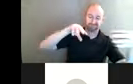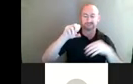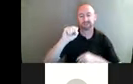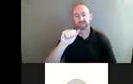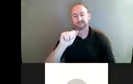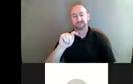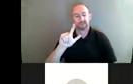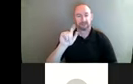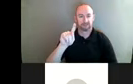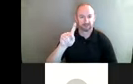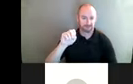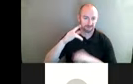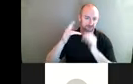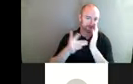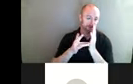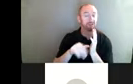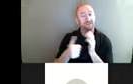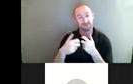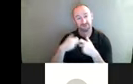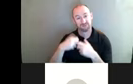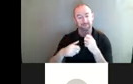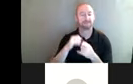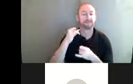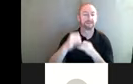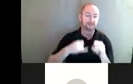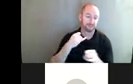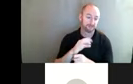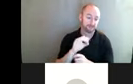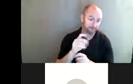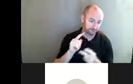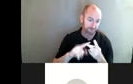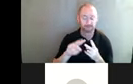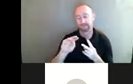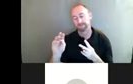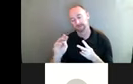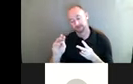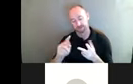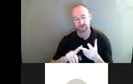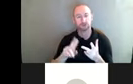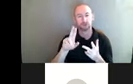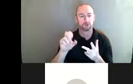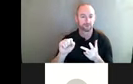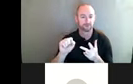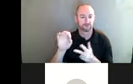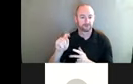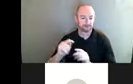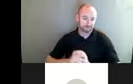However, there is another problem there. You've got the international foot, you got the meters, and you have US feet.